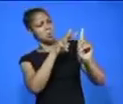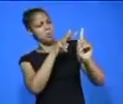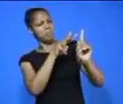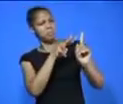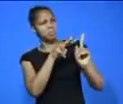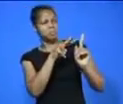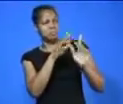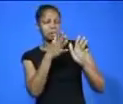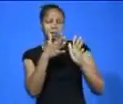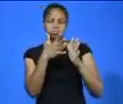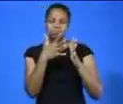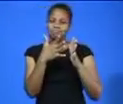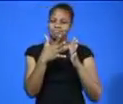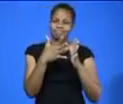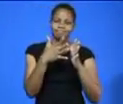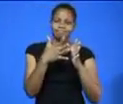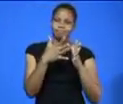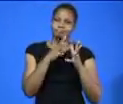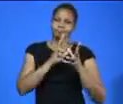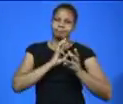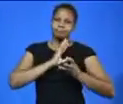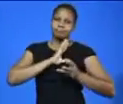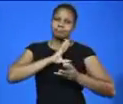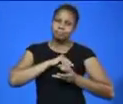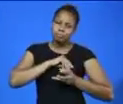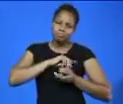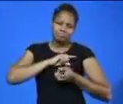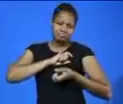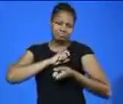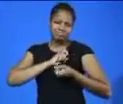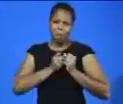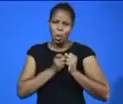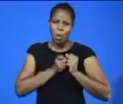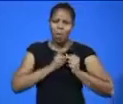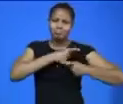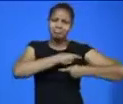you down. I'm talking about a divine purpose in the midst of your human perplexity.